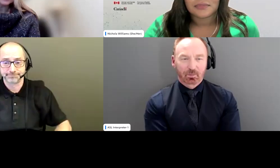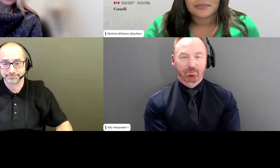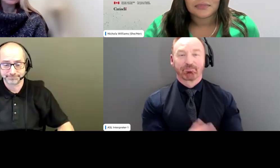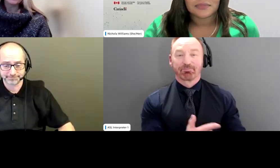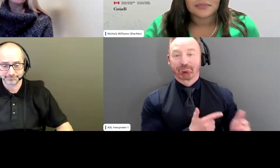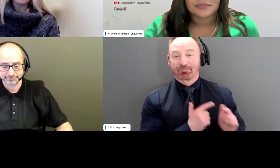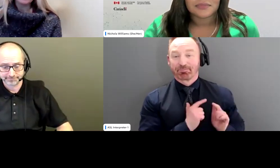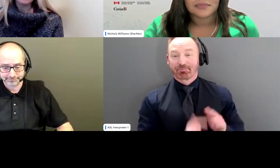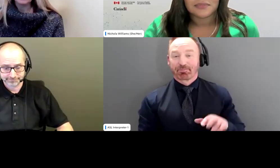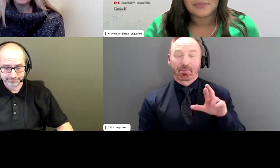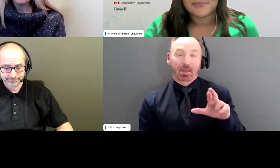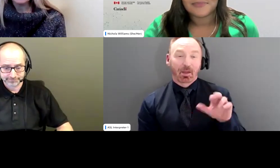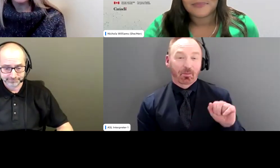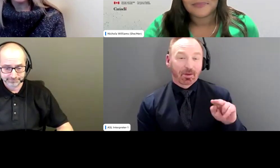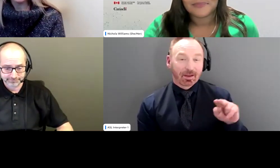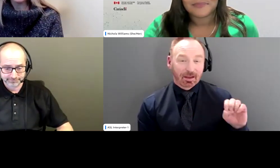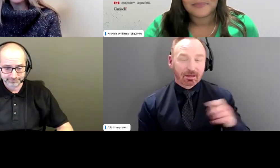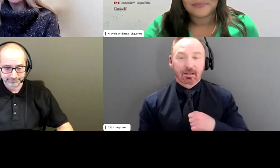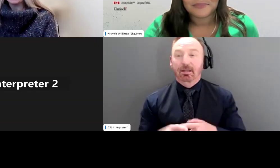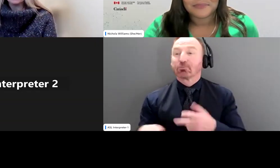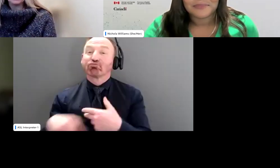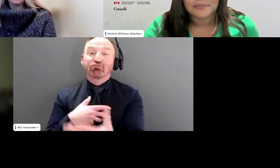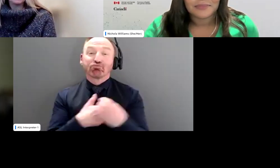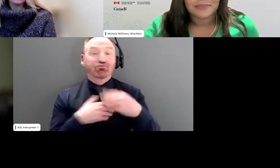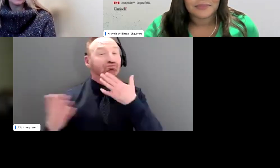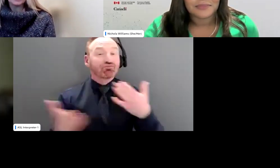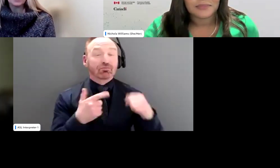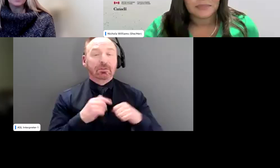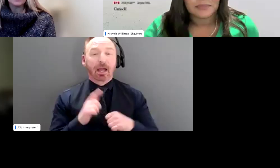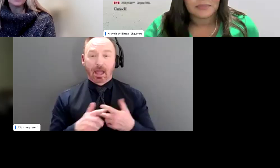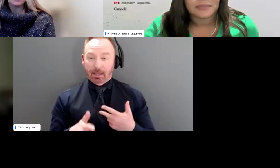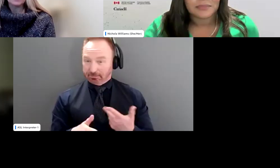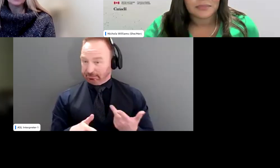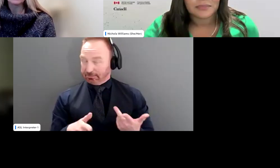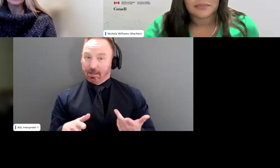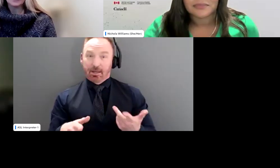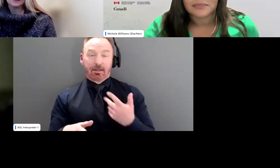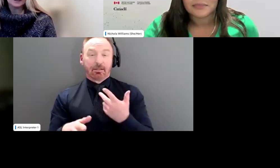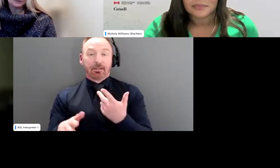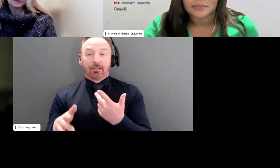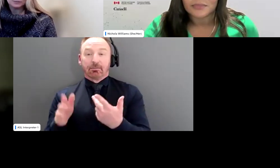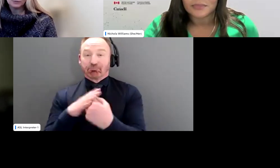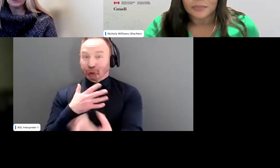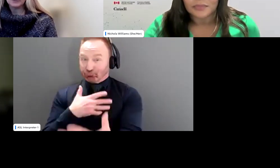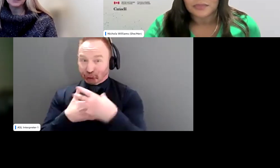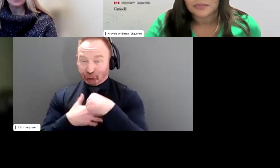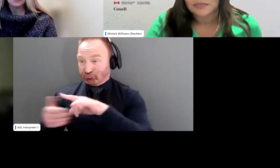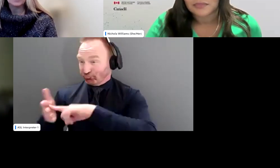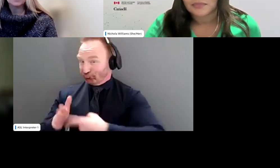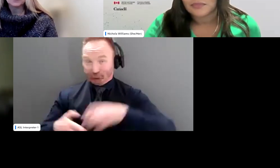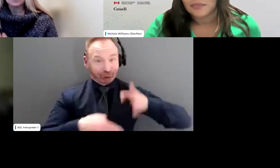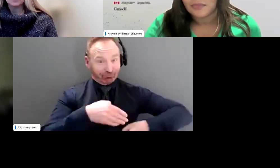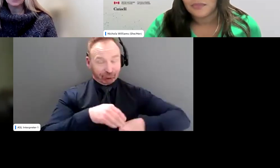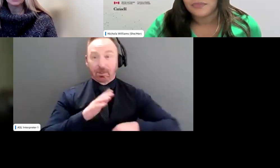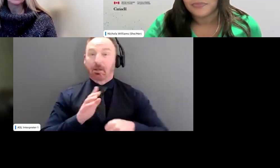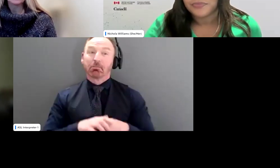Yeah, thank you everyone for joining us and staying with us for the full session. I think it was really enlightening. I learned some new information as